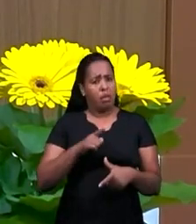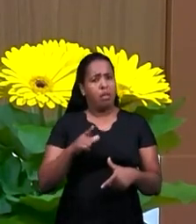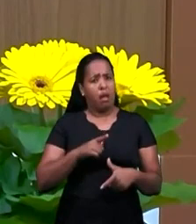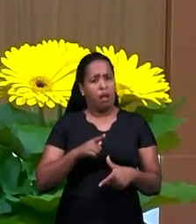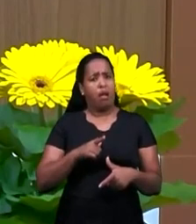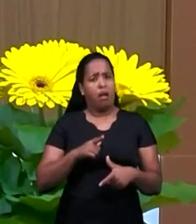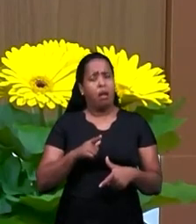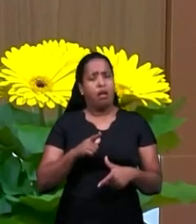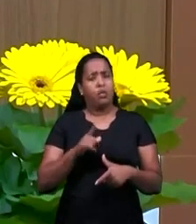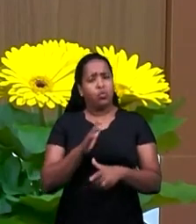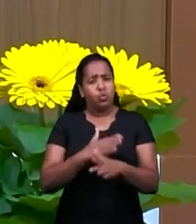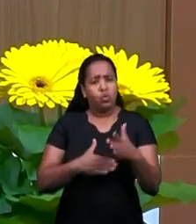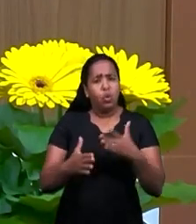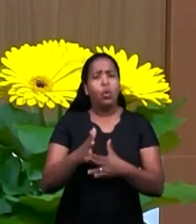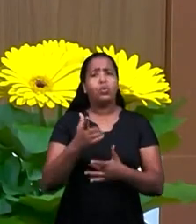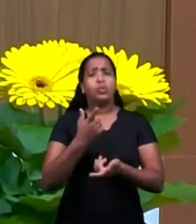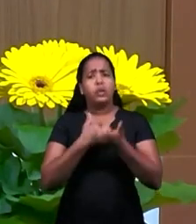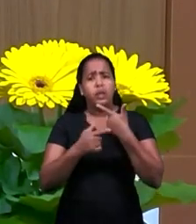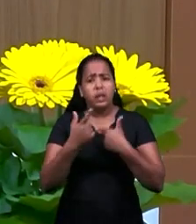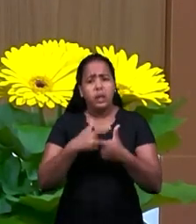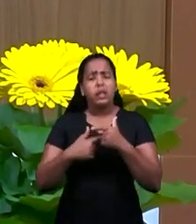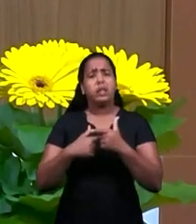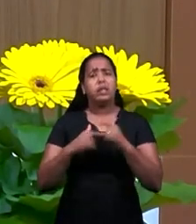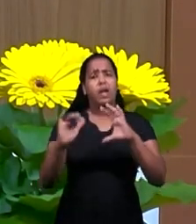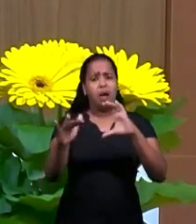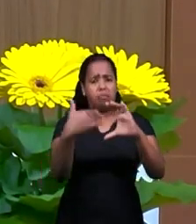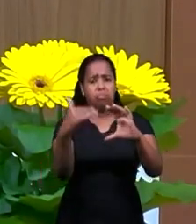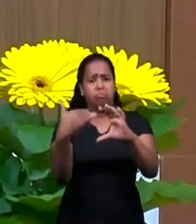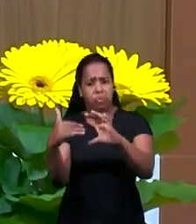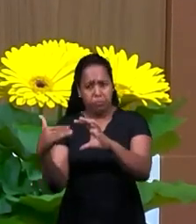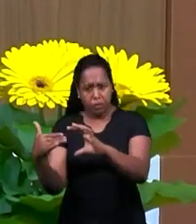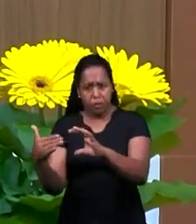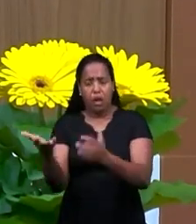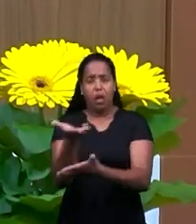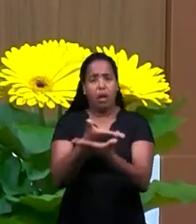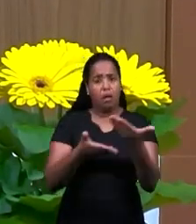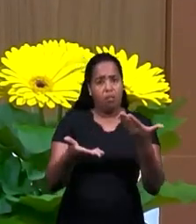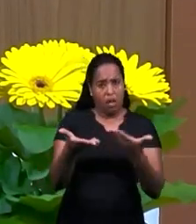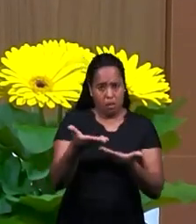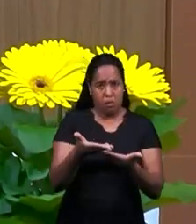from all to participate and to desire to participate.